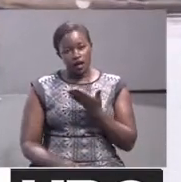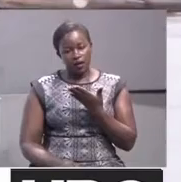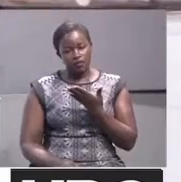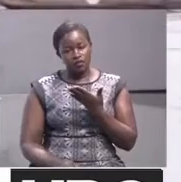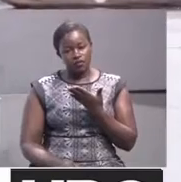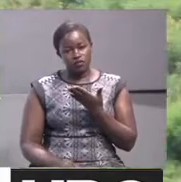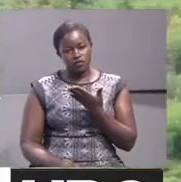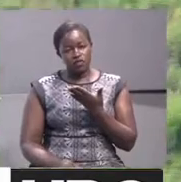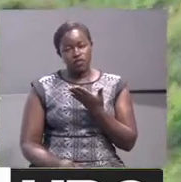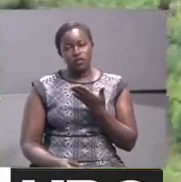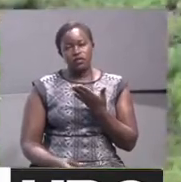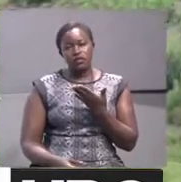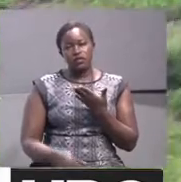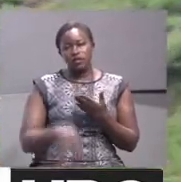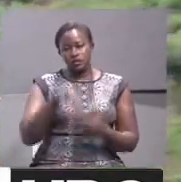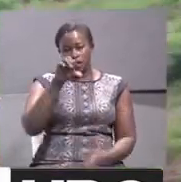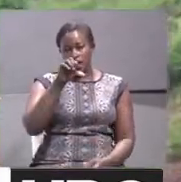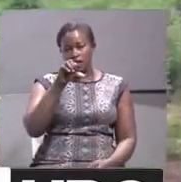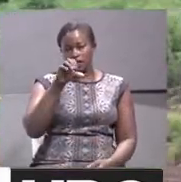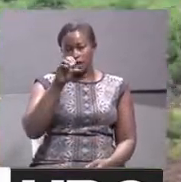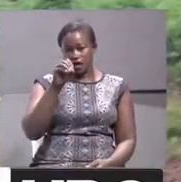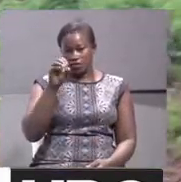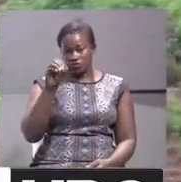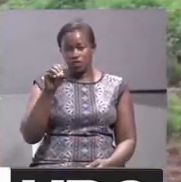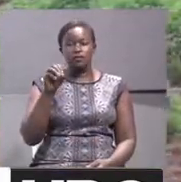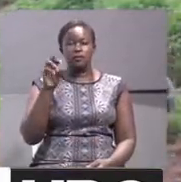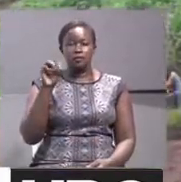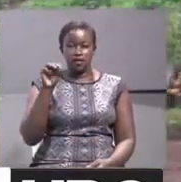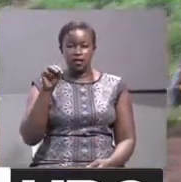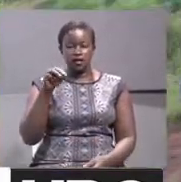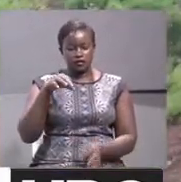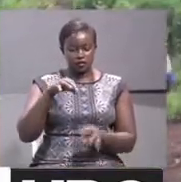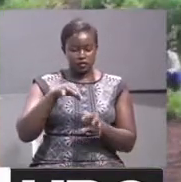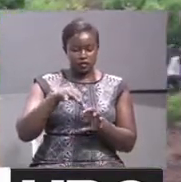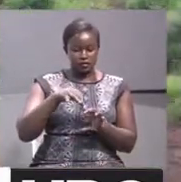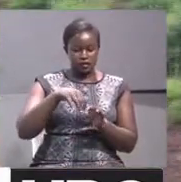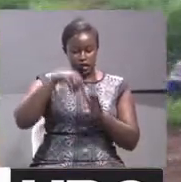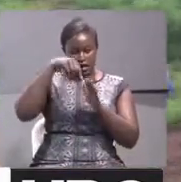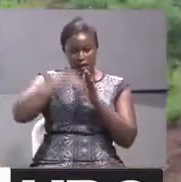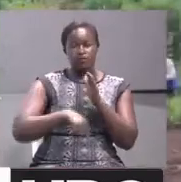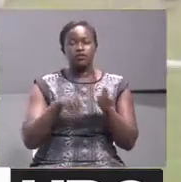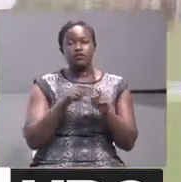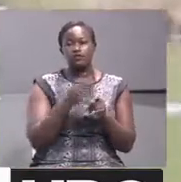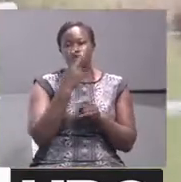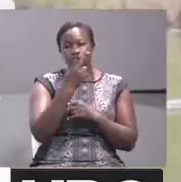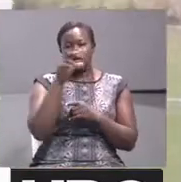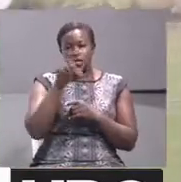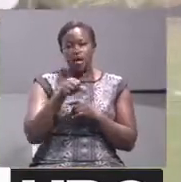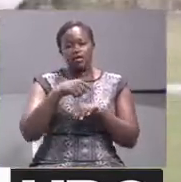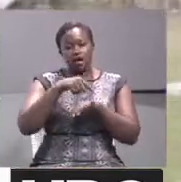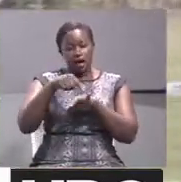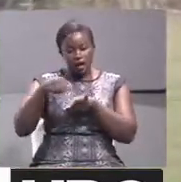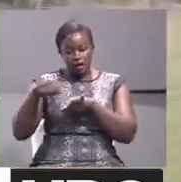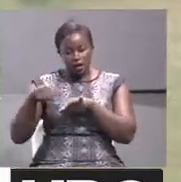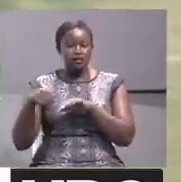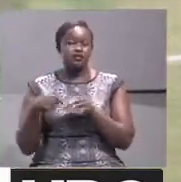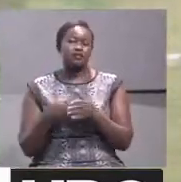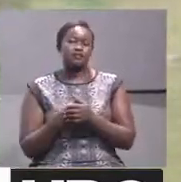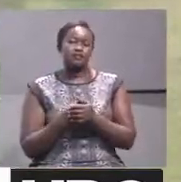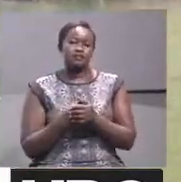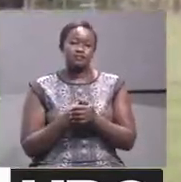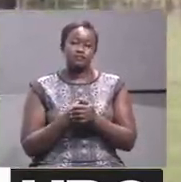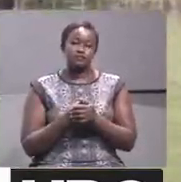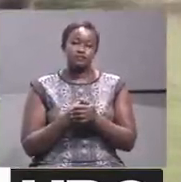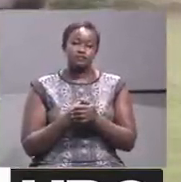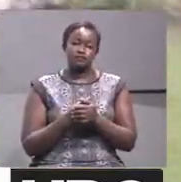depth of 900 meters, that is 3,000 feet, and 29 islands, holds a significant place in Africa's